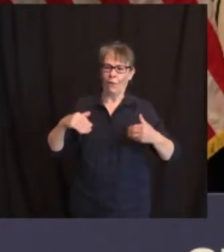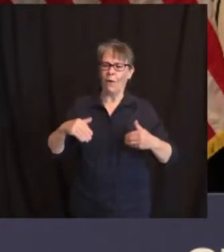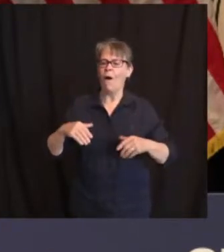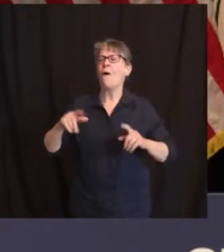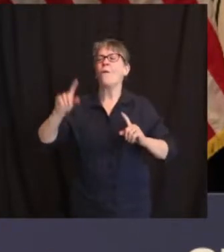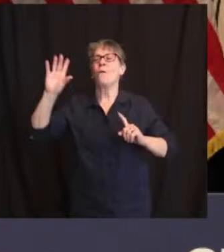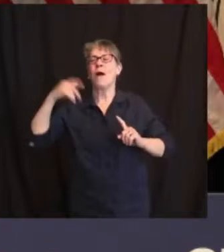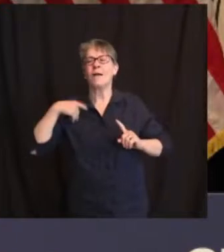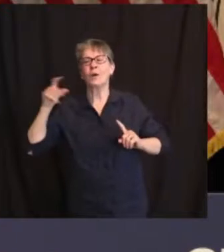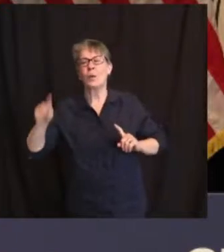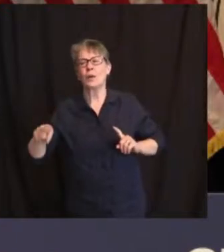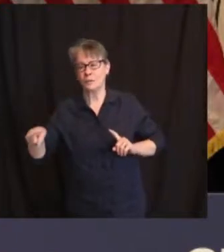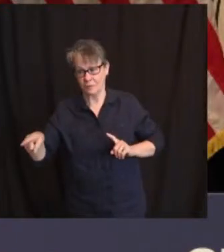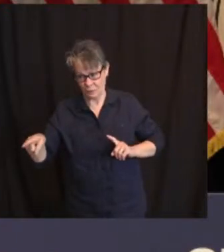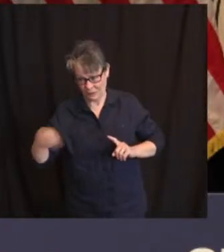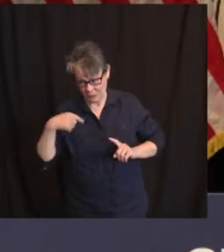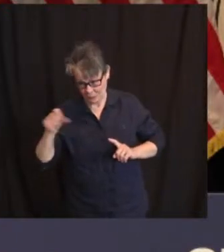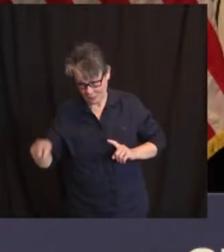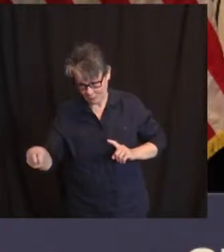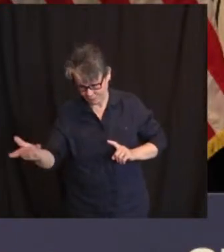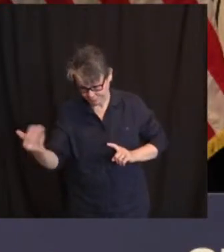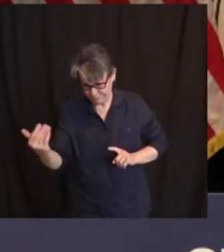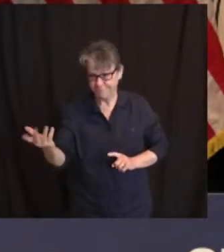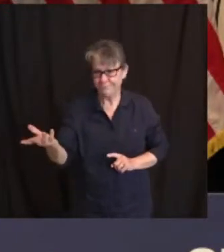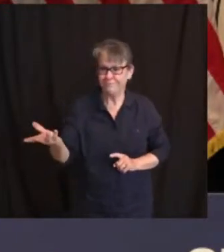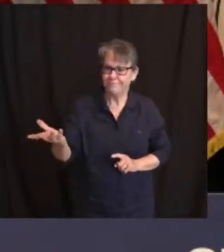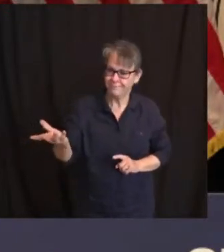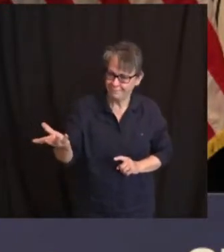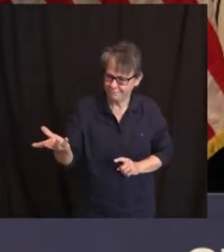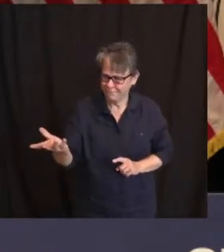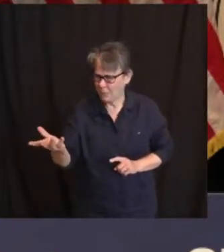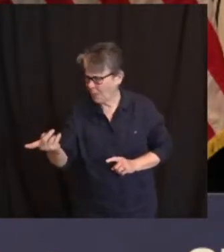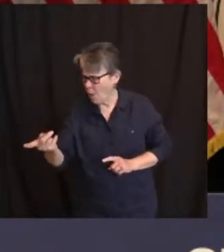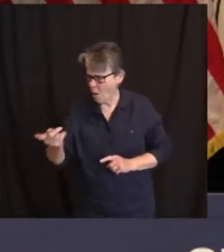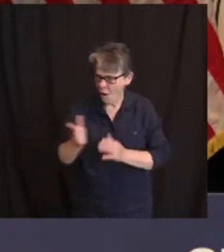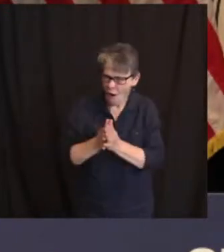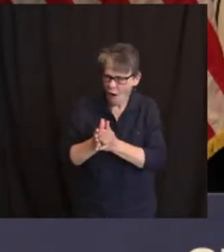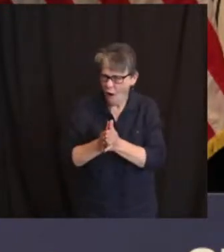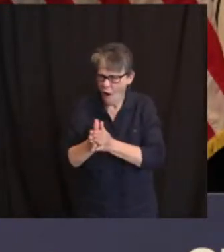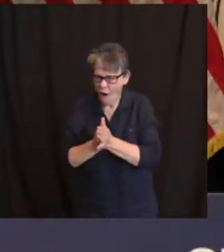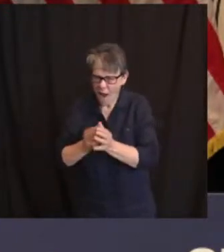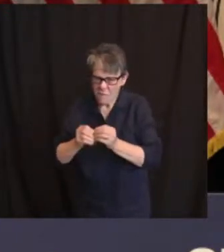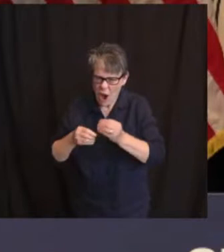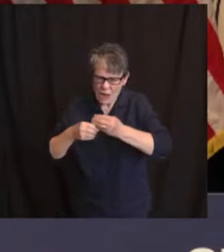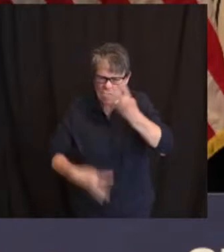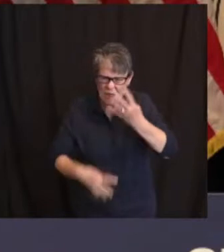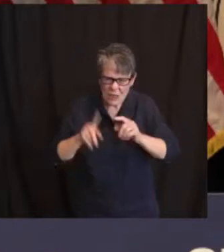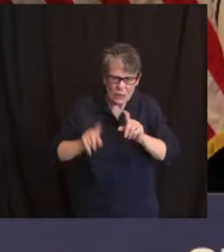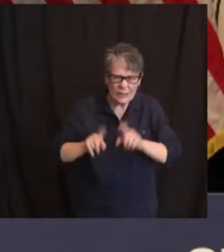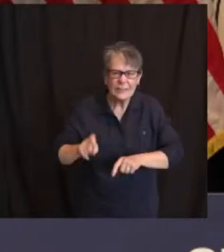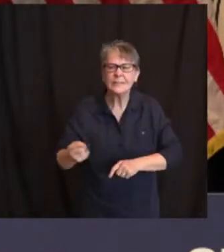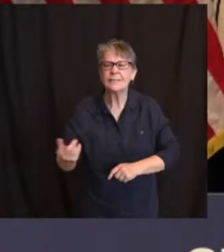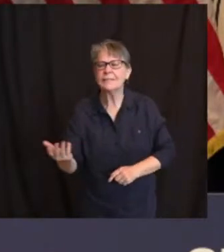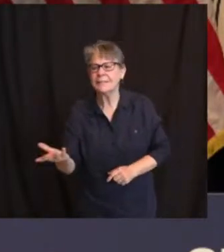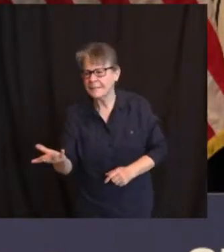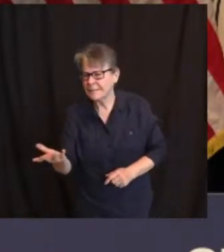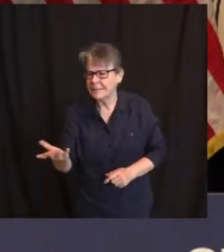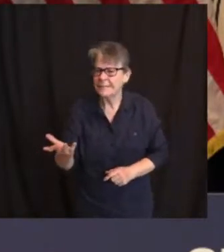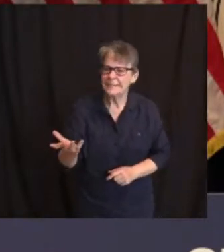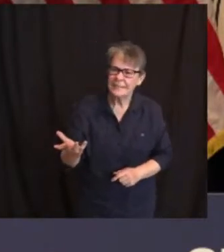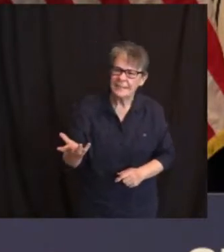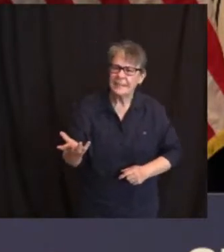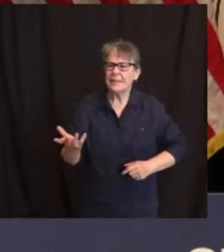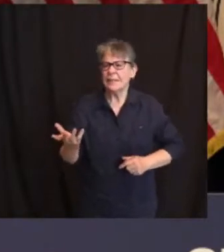in an Olympic trial there. I'm not sure for what, but please. Governor, with regard to